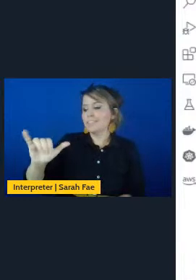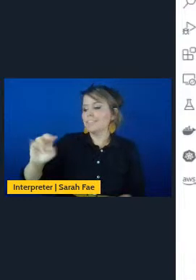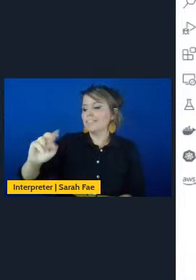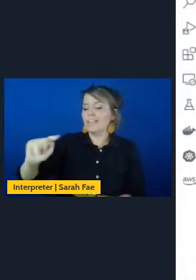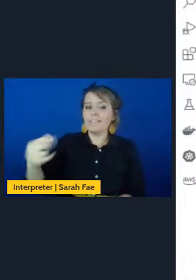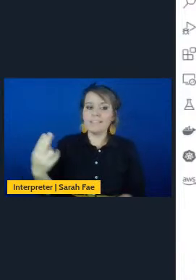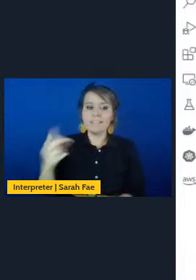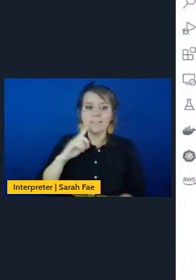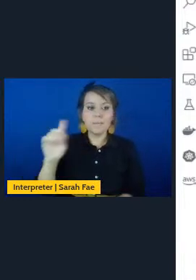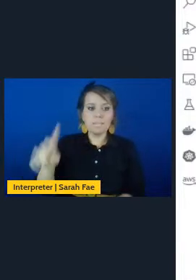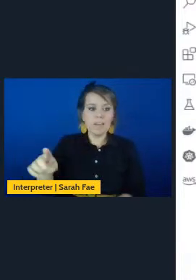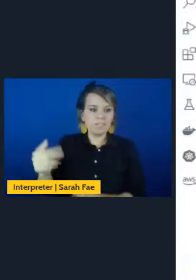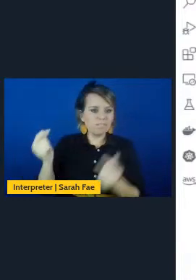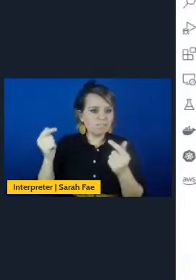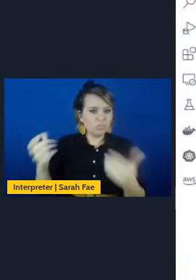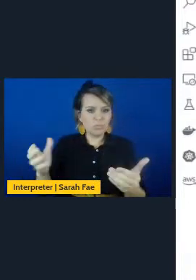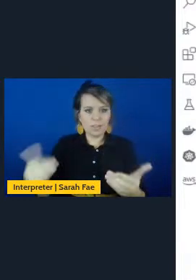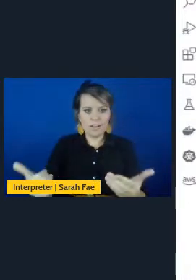away.